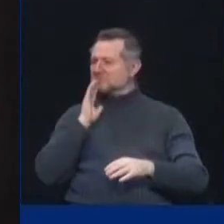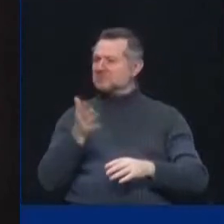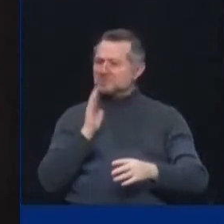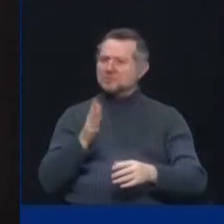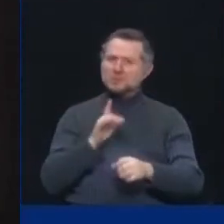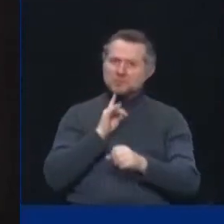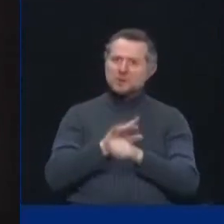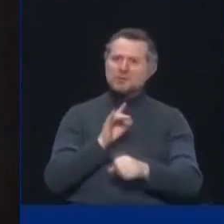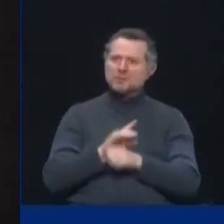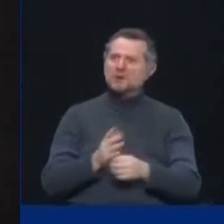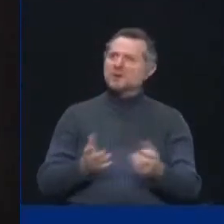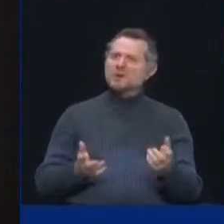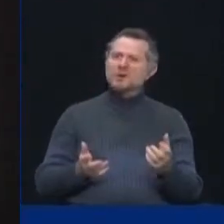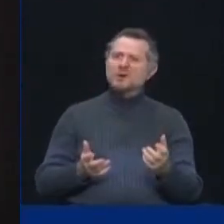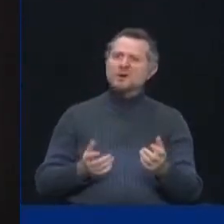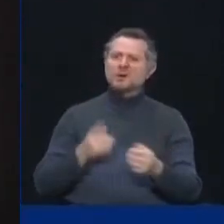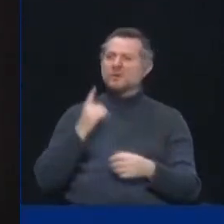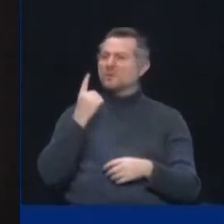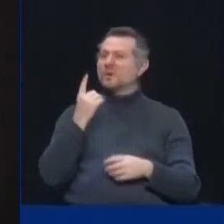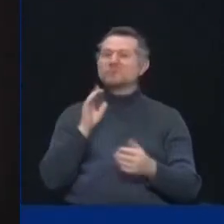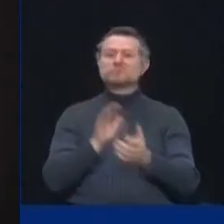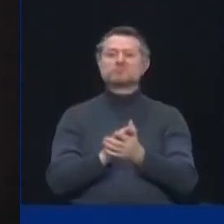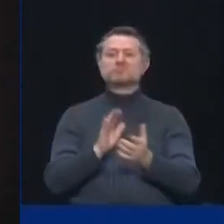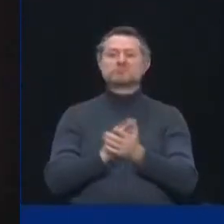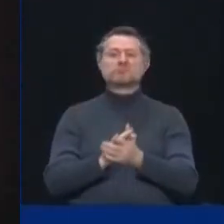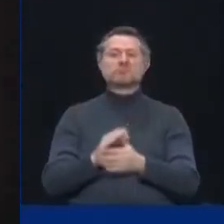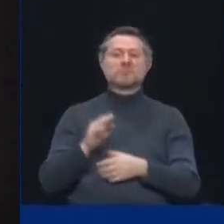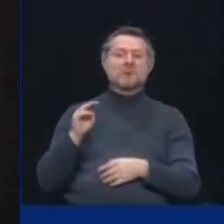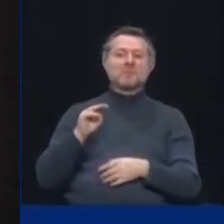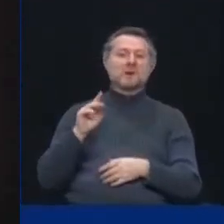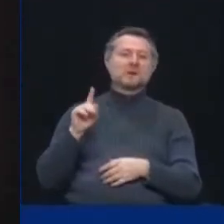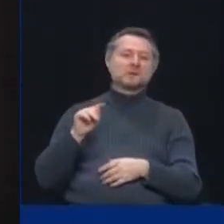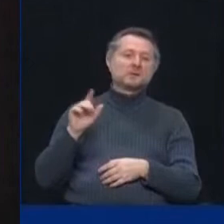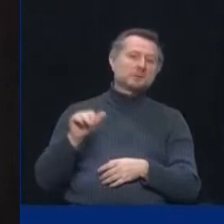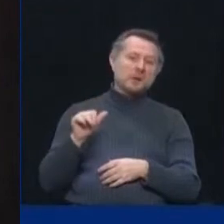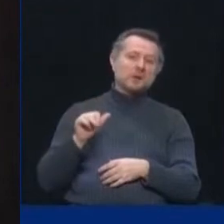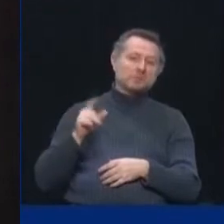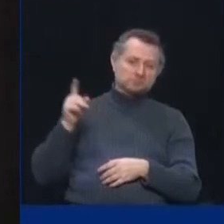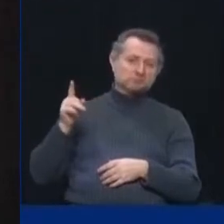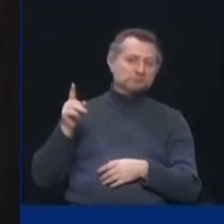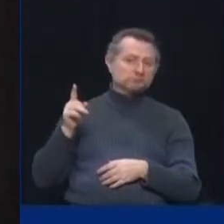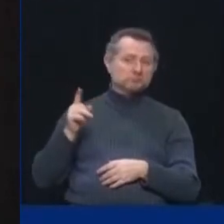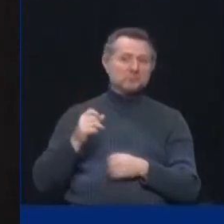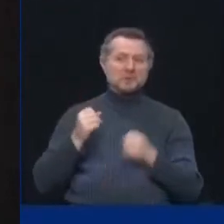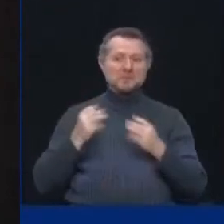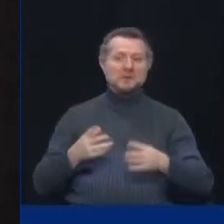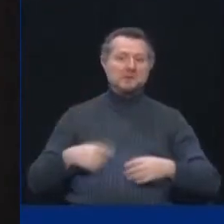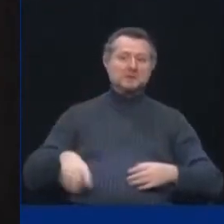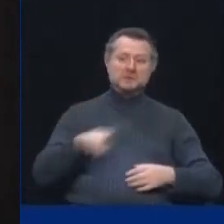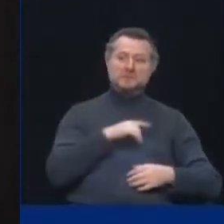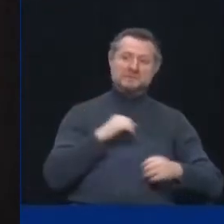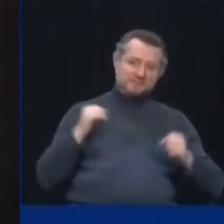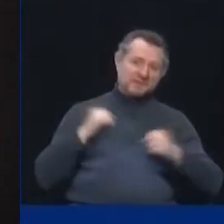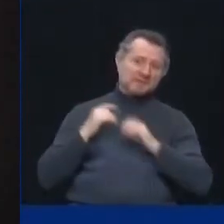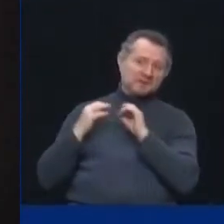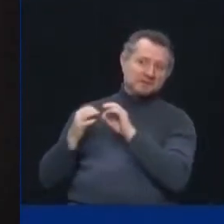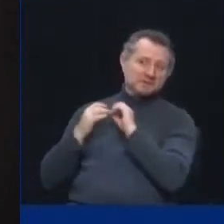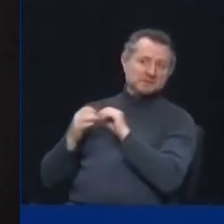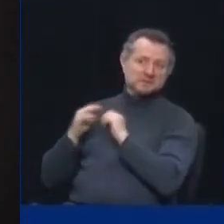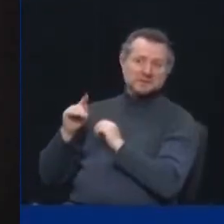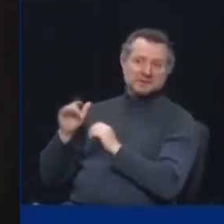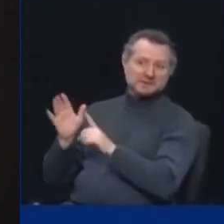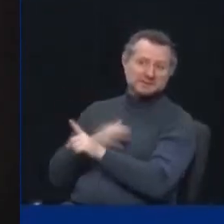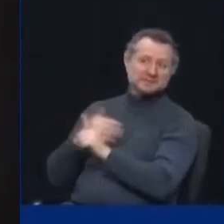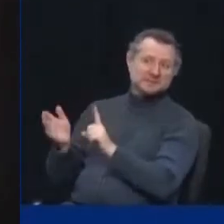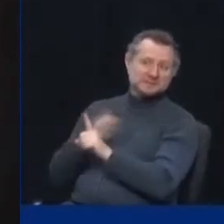the MTA, not without the battle, not without a lot of people in this very room and committees who talked to them and fought the